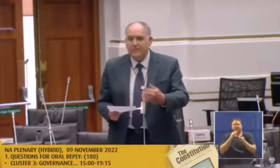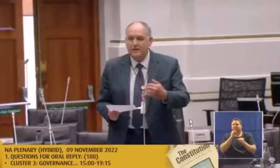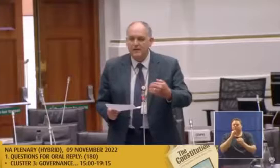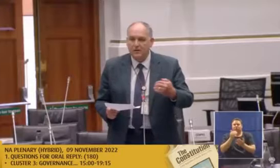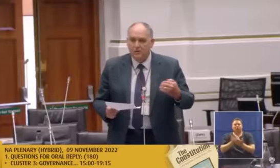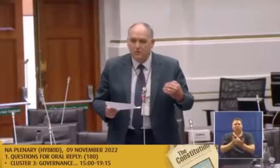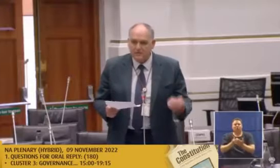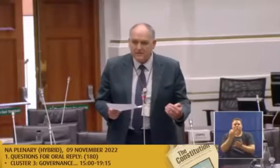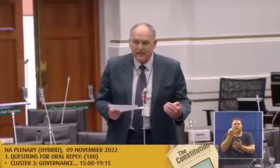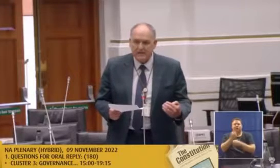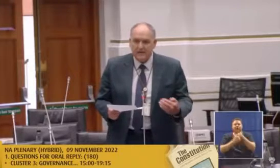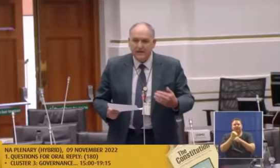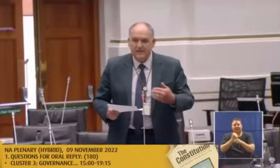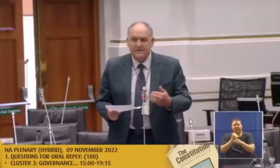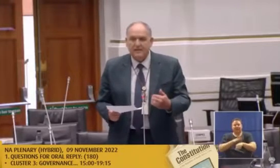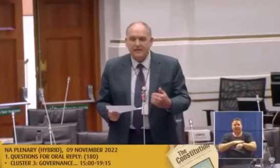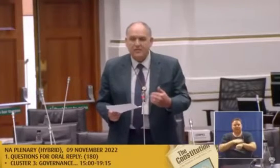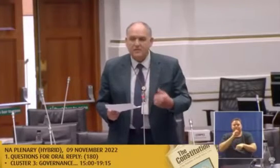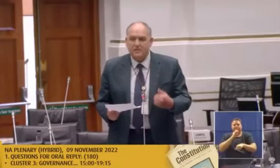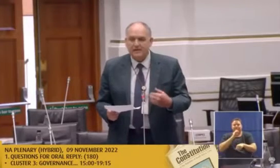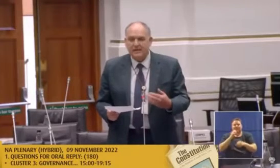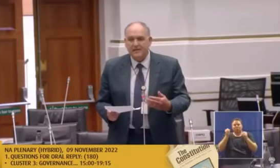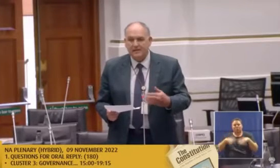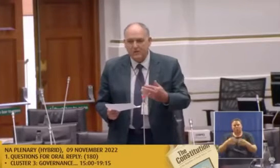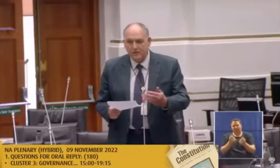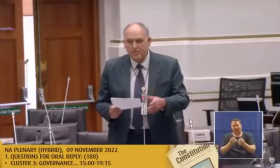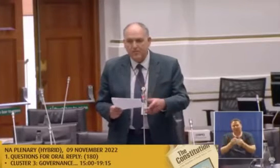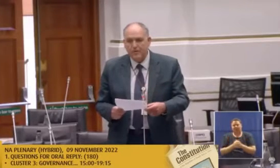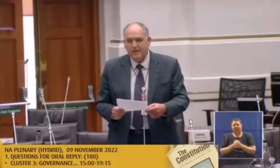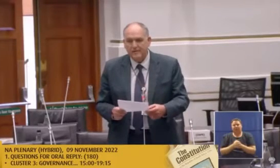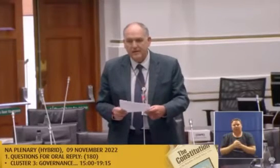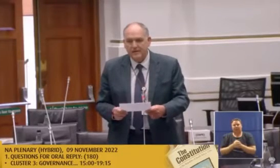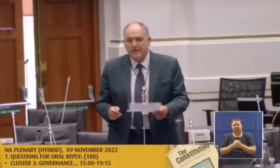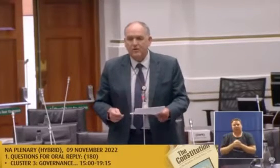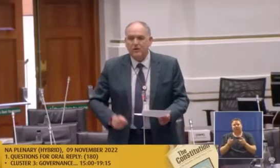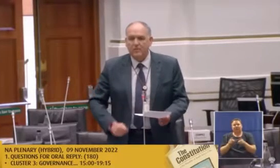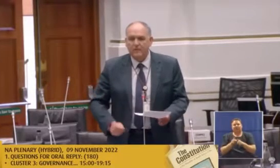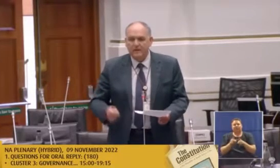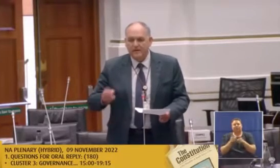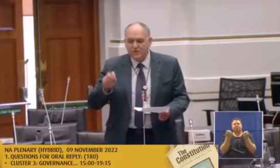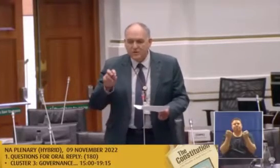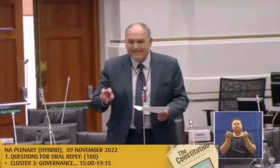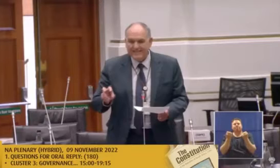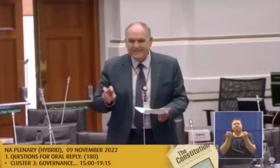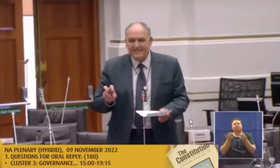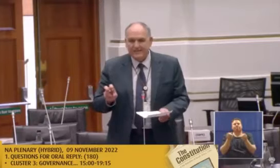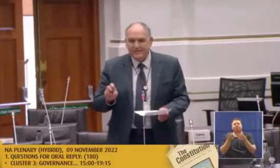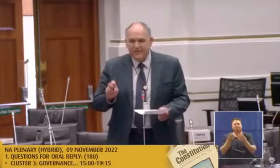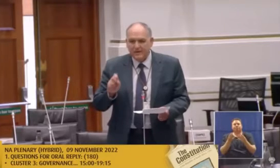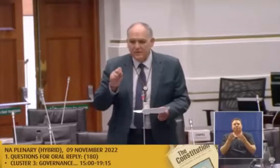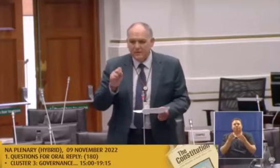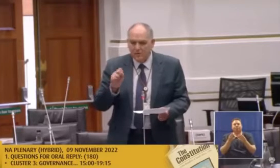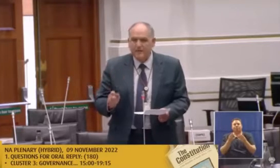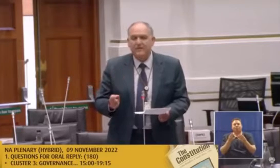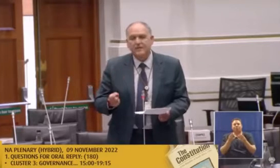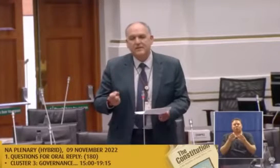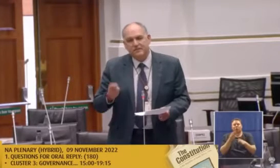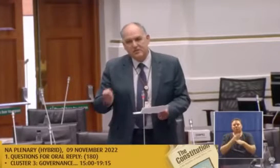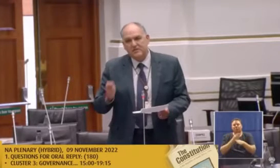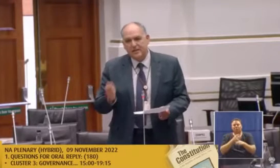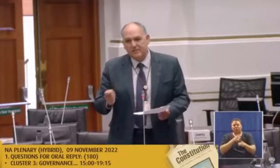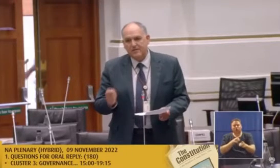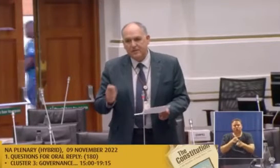one loses that. And then secondly, you also indicated ghost employees that are being traced. Do you believe that